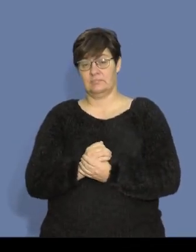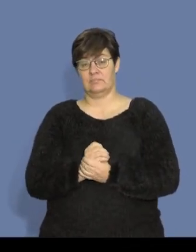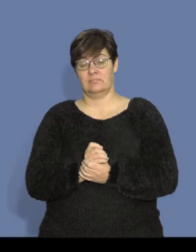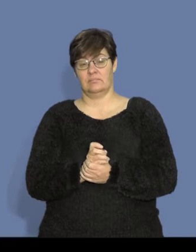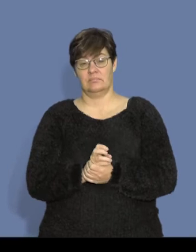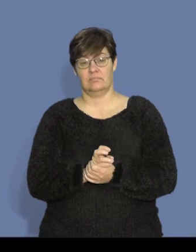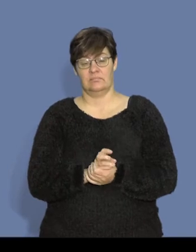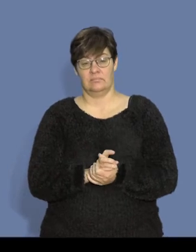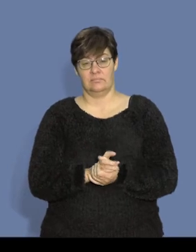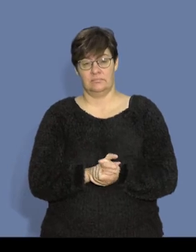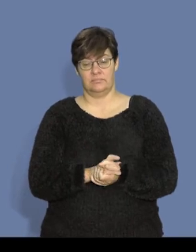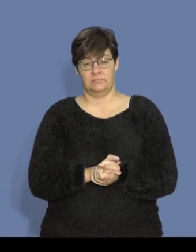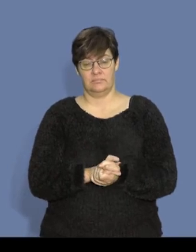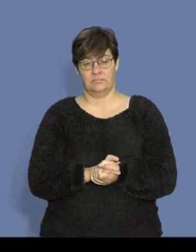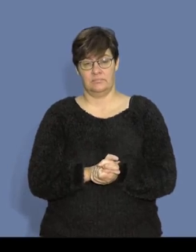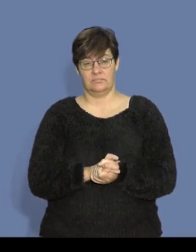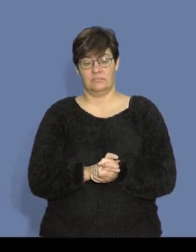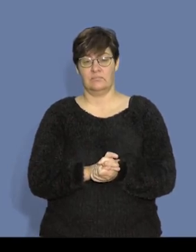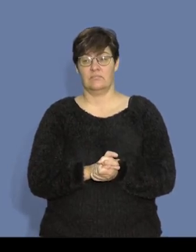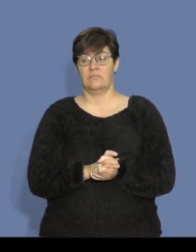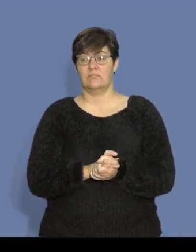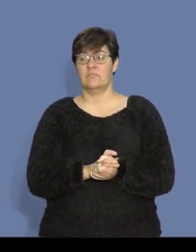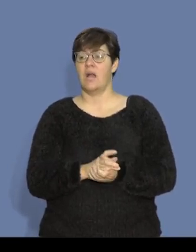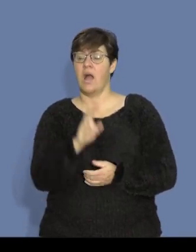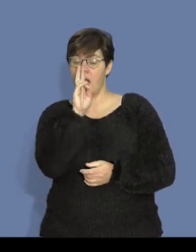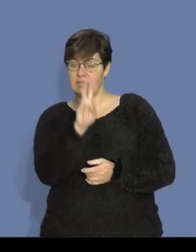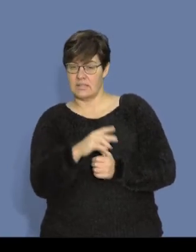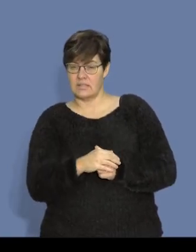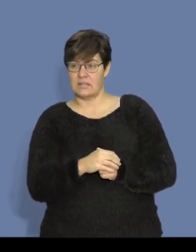figure 105,000. Again,